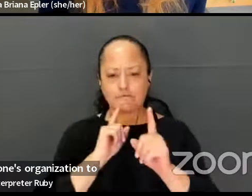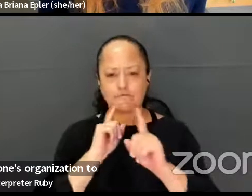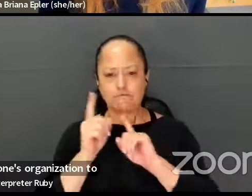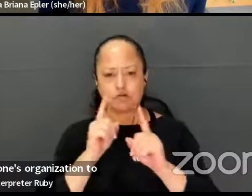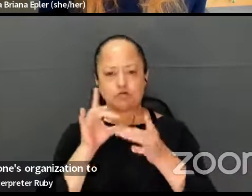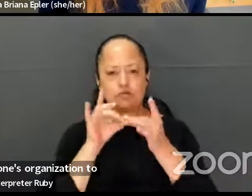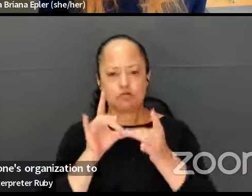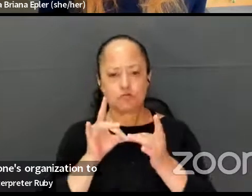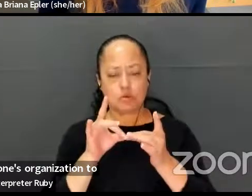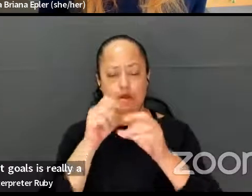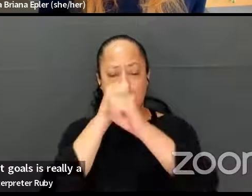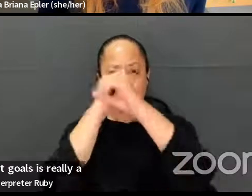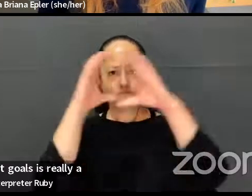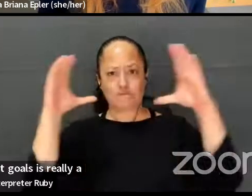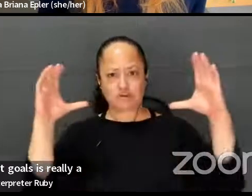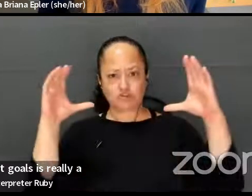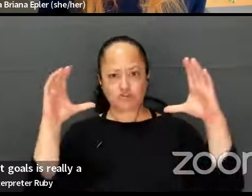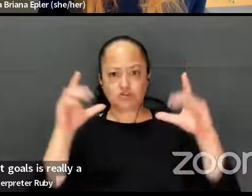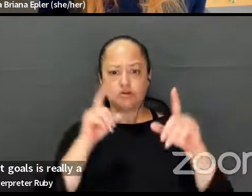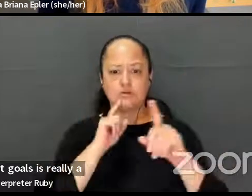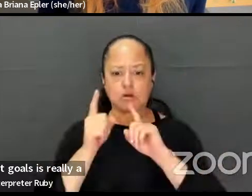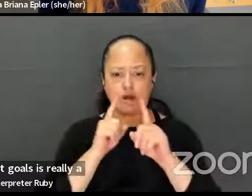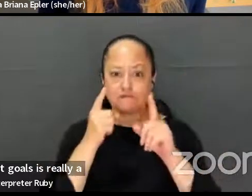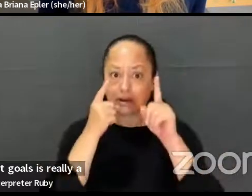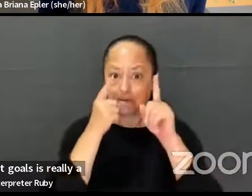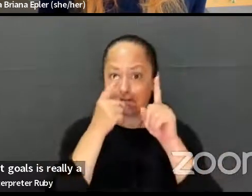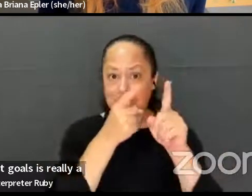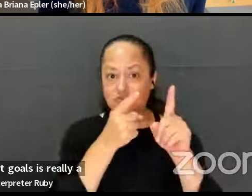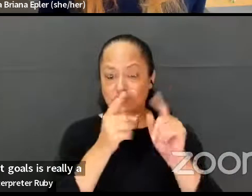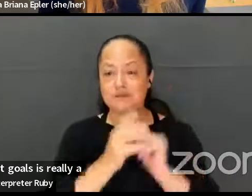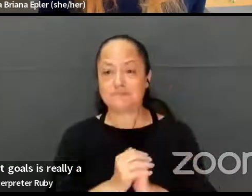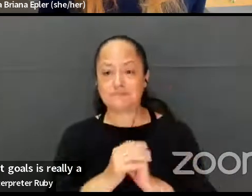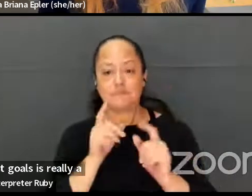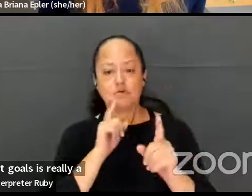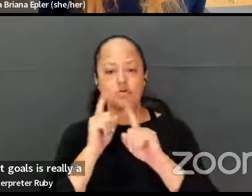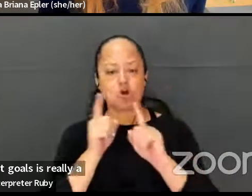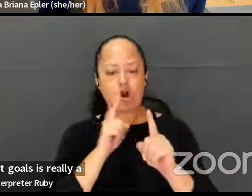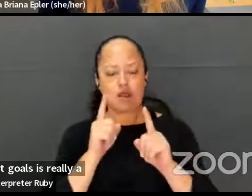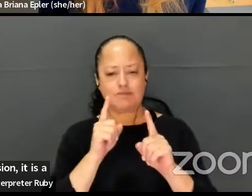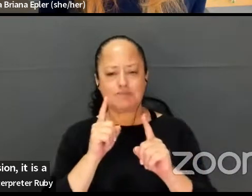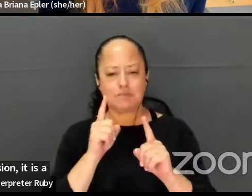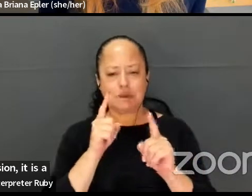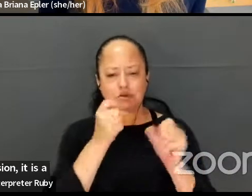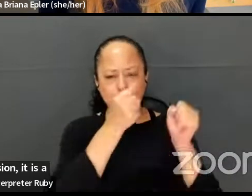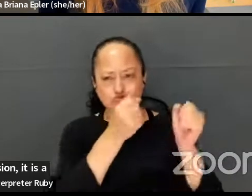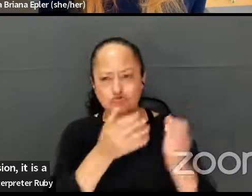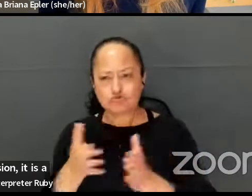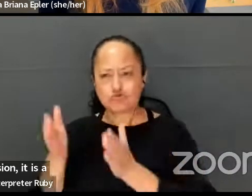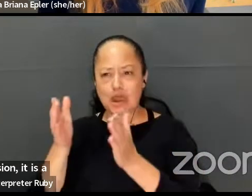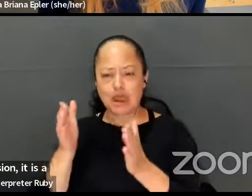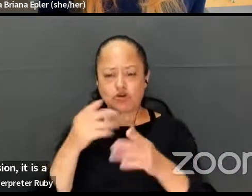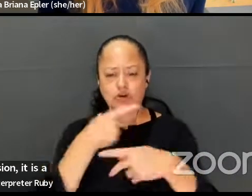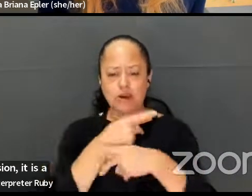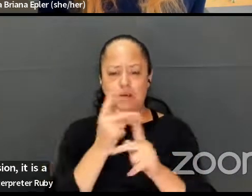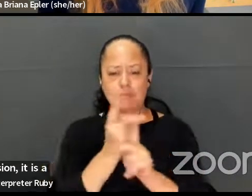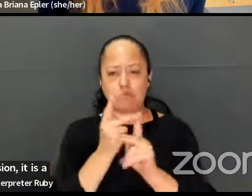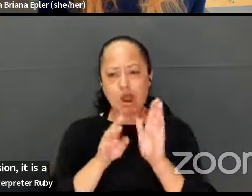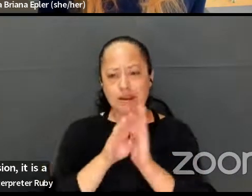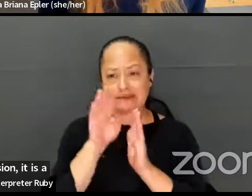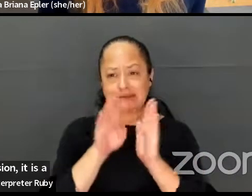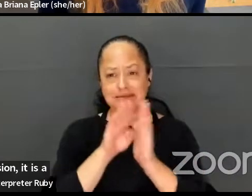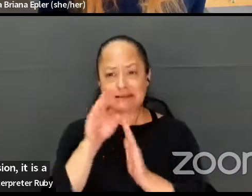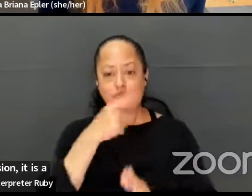about vision. It's a conversation about mission. It's a conversation about fundamental strategy and product development. Are we